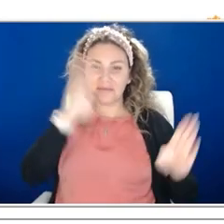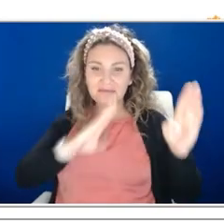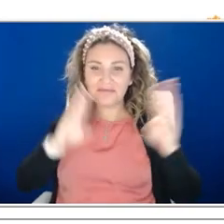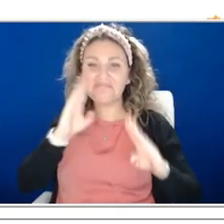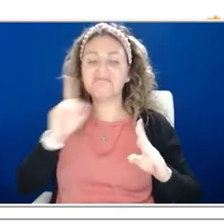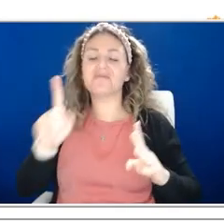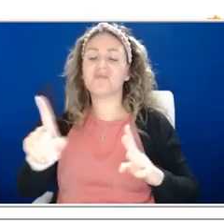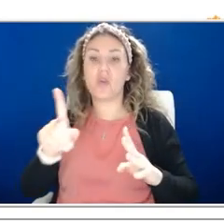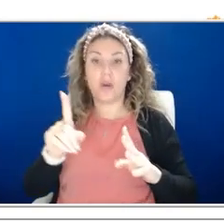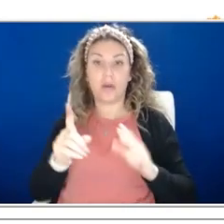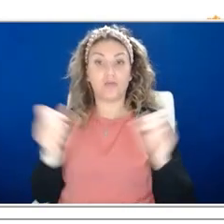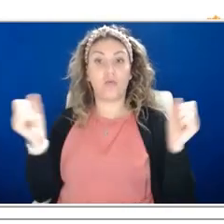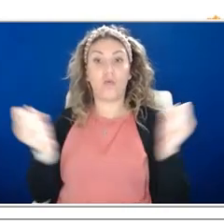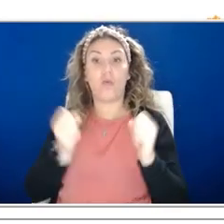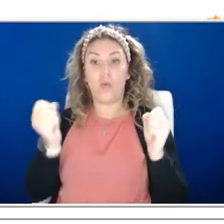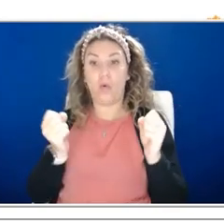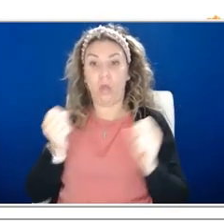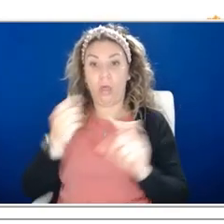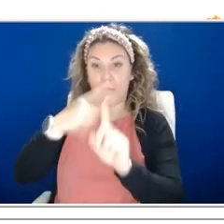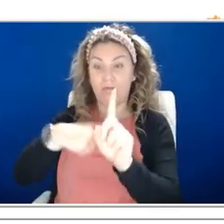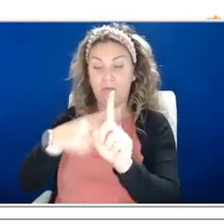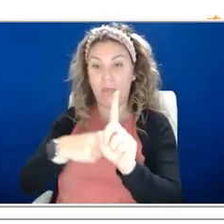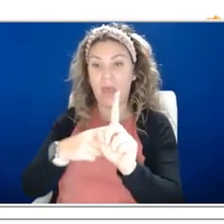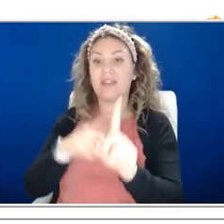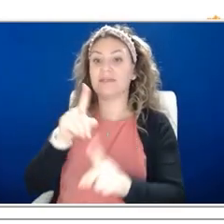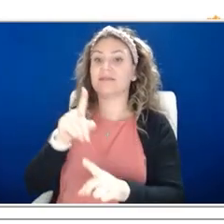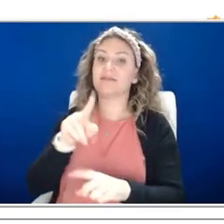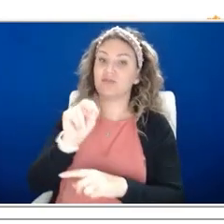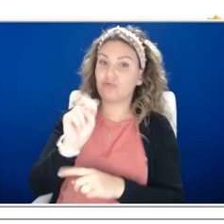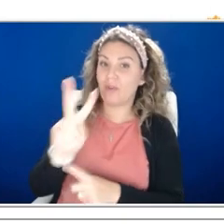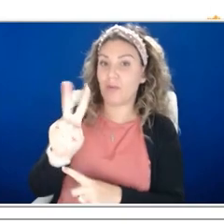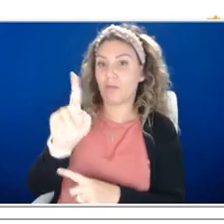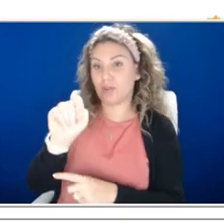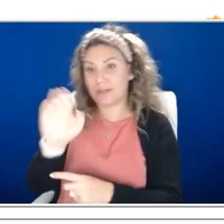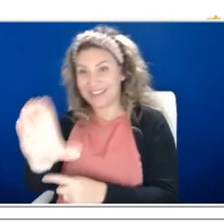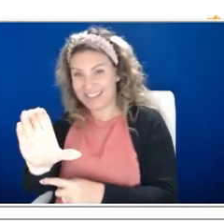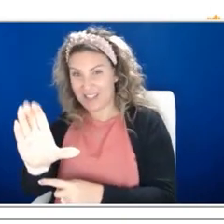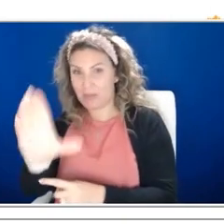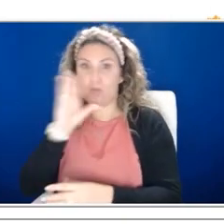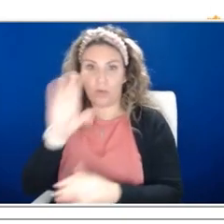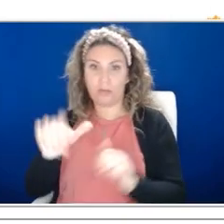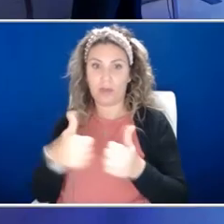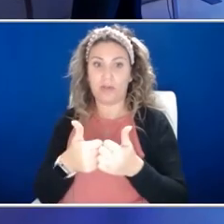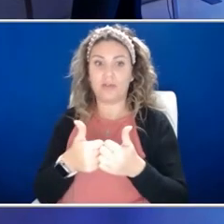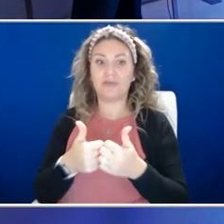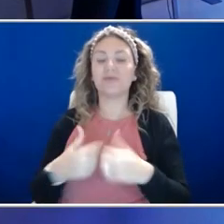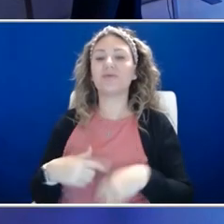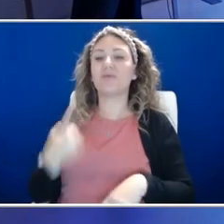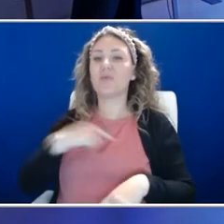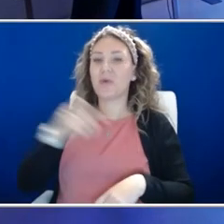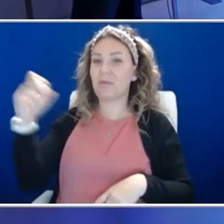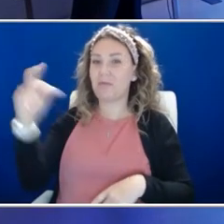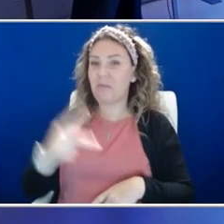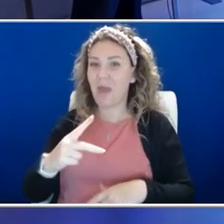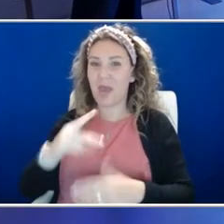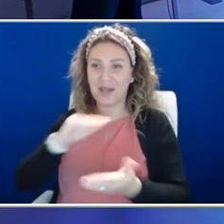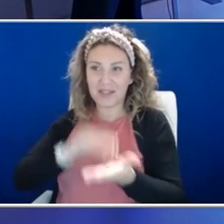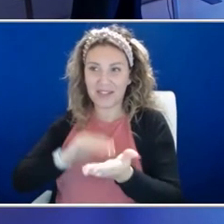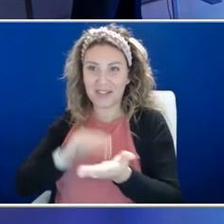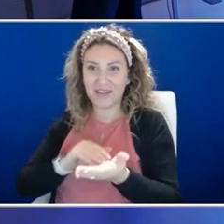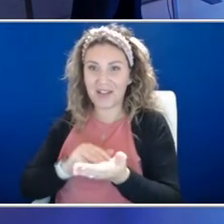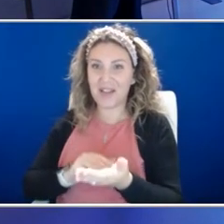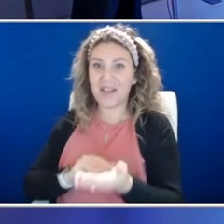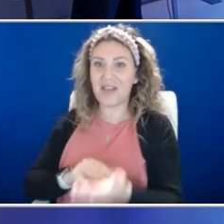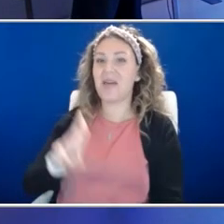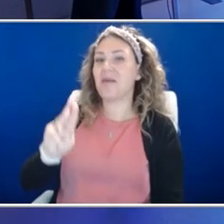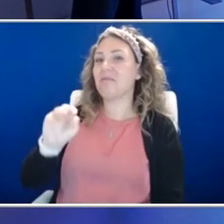December, and that'll be the challenge that we all face going forward. Okay, we are back with doctors. I'm going to say it right. Mei Lu did